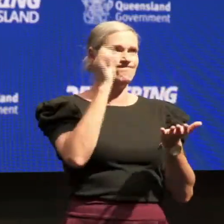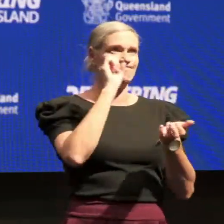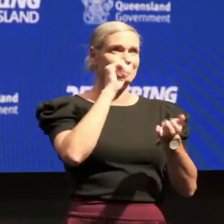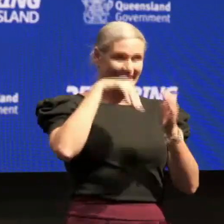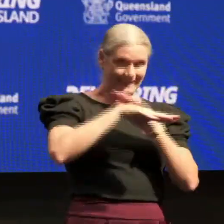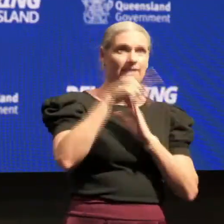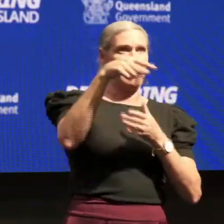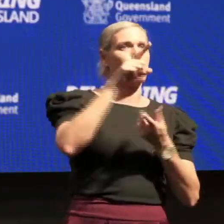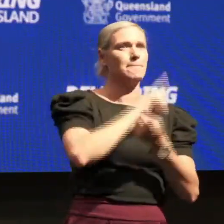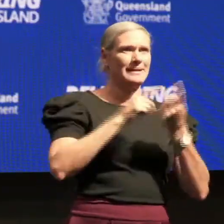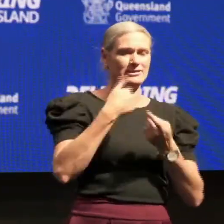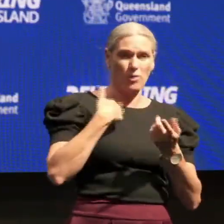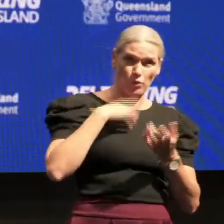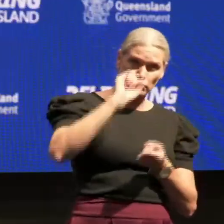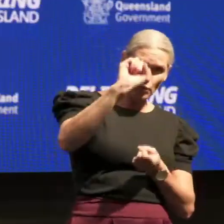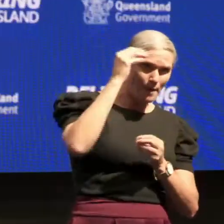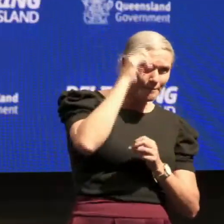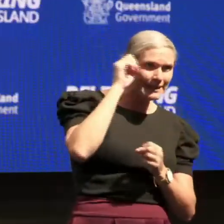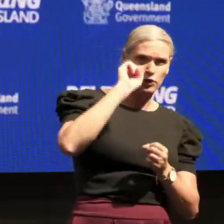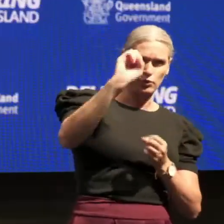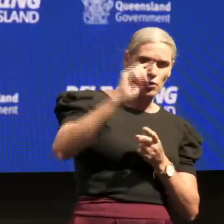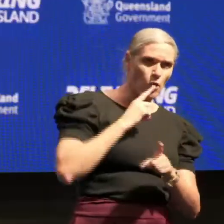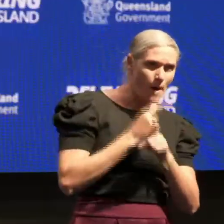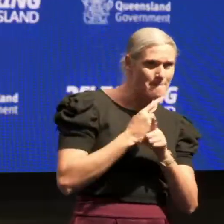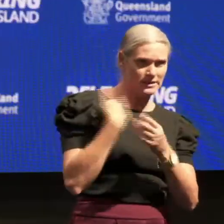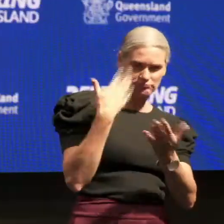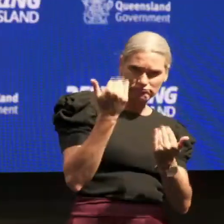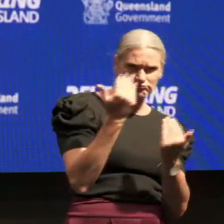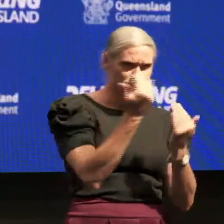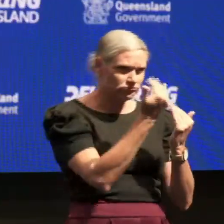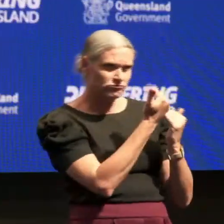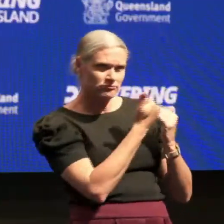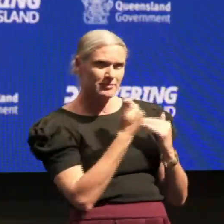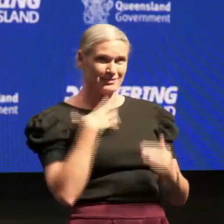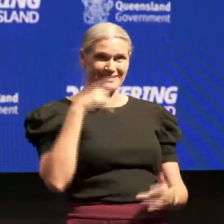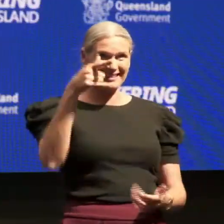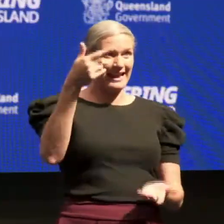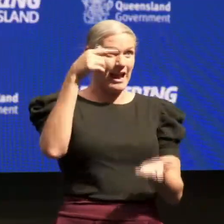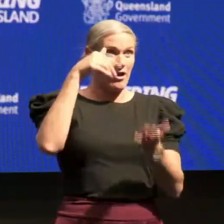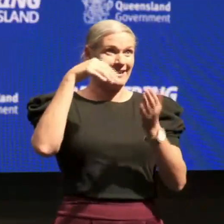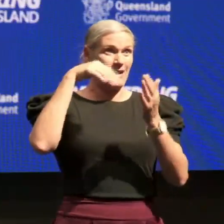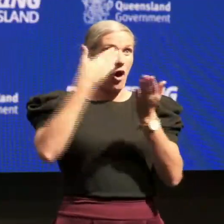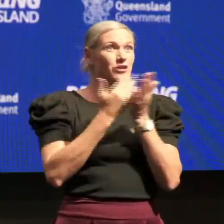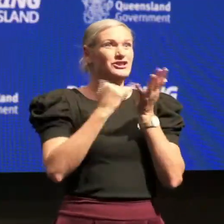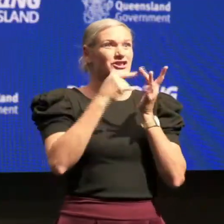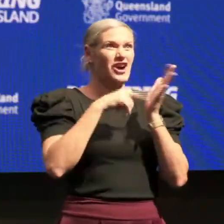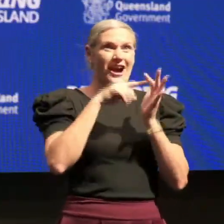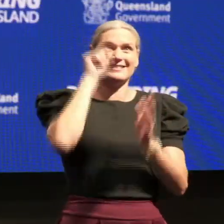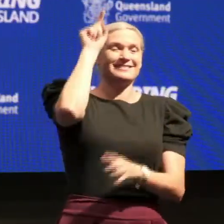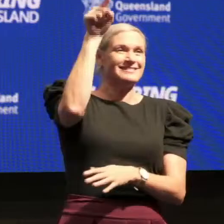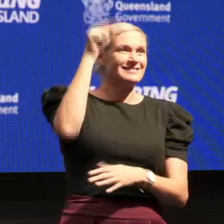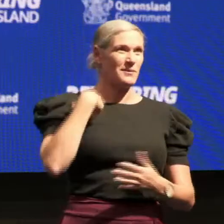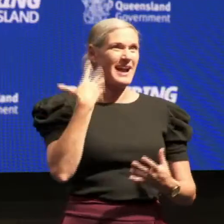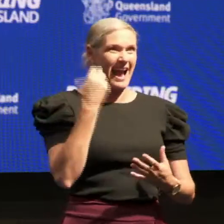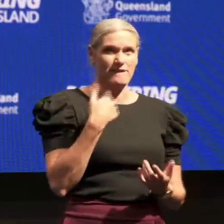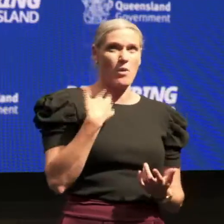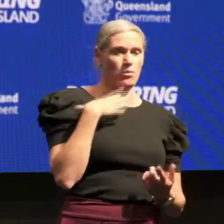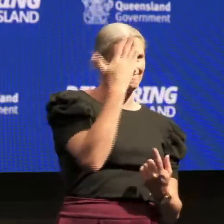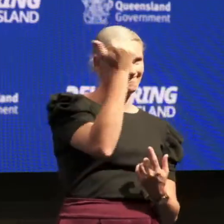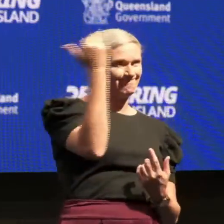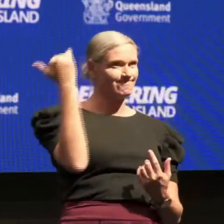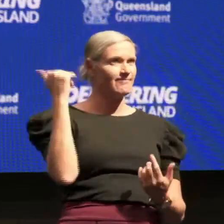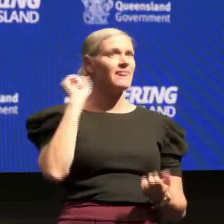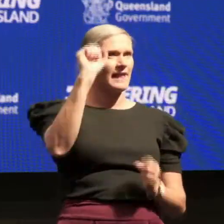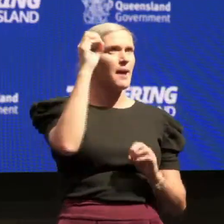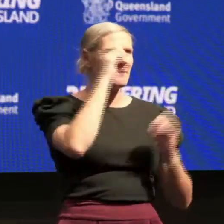meeting and comment and drive what's happening from on the ground, because they see it. I've had the LGAQ there as well. the Local